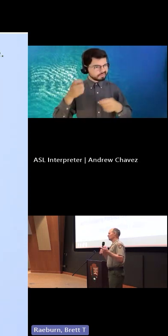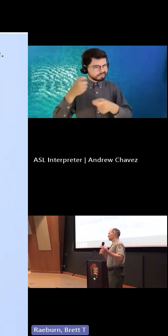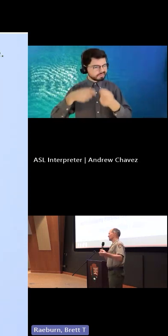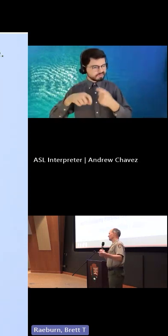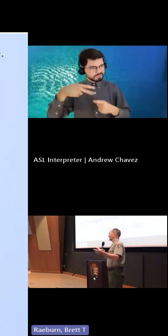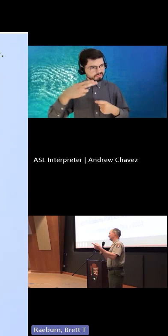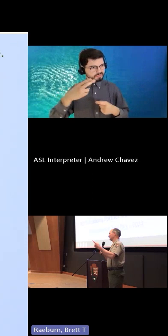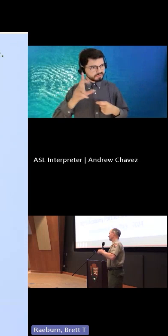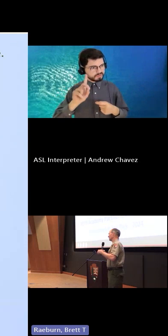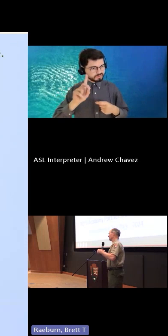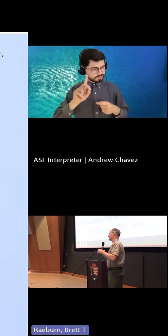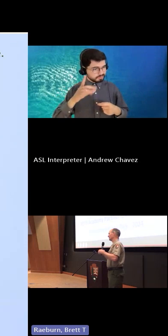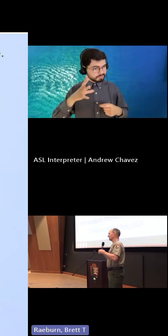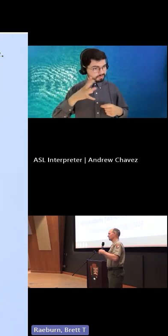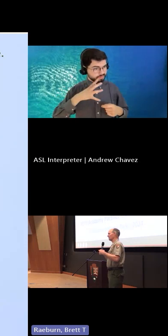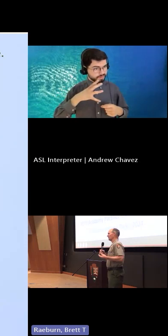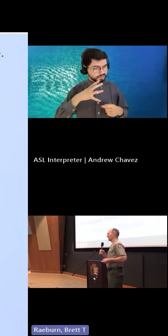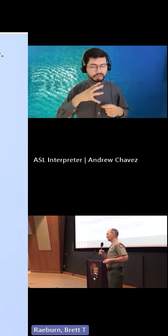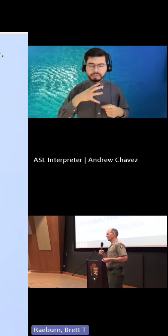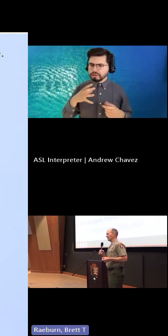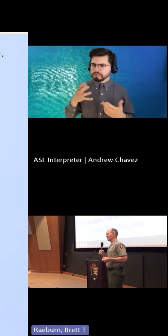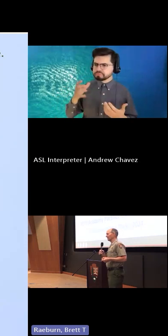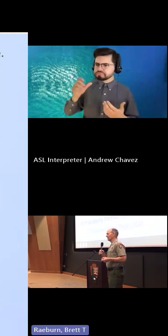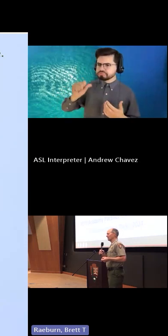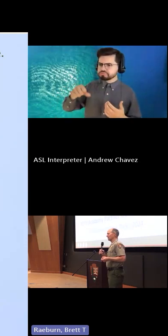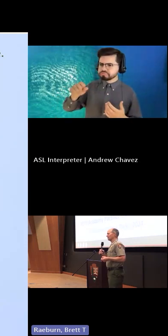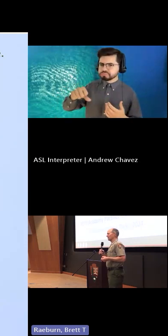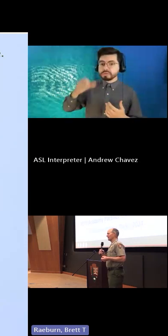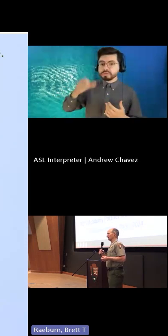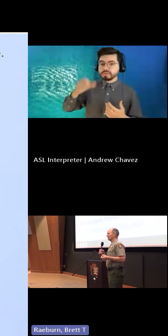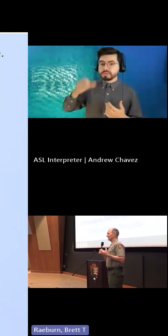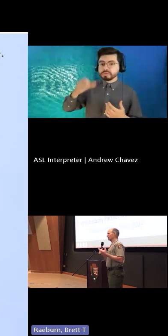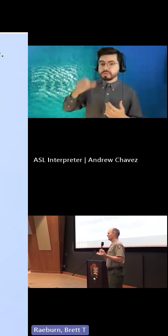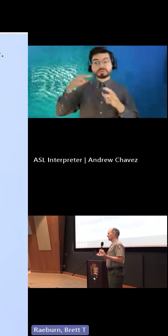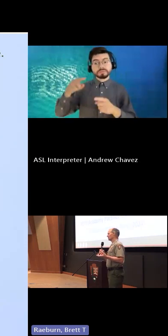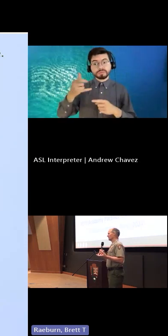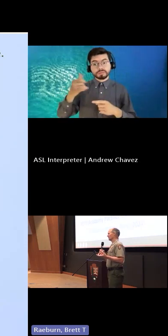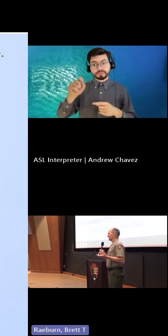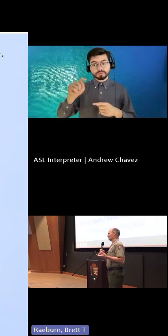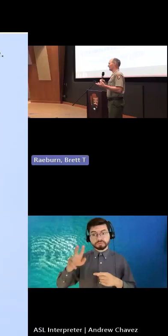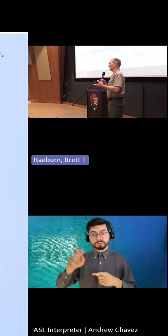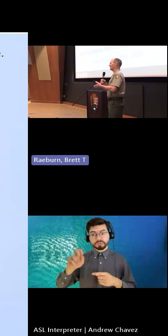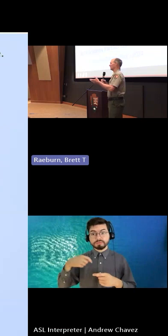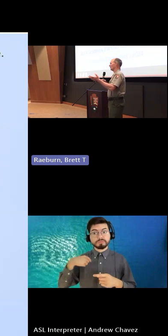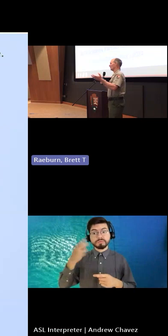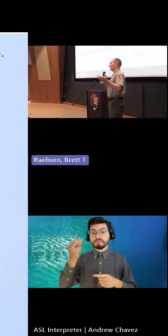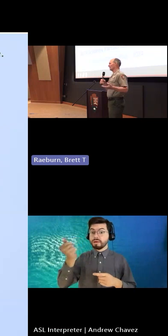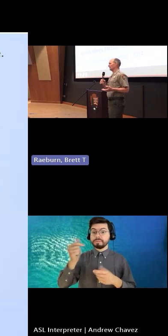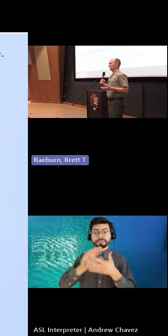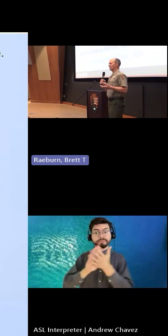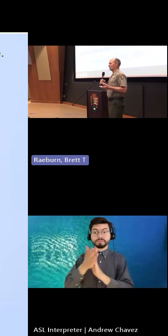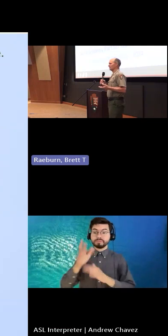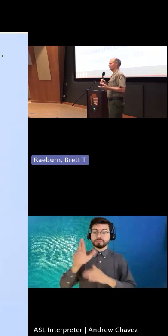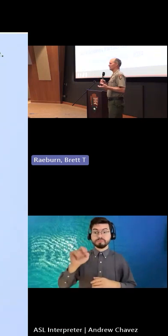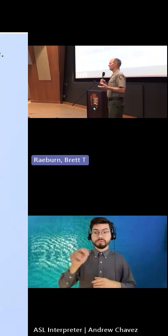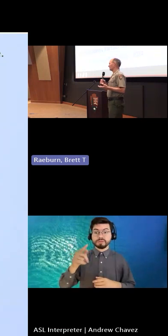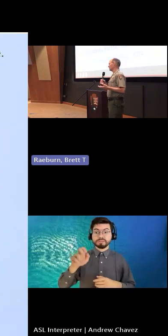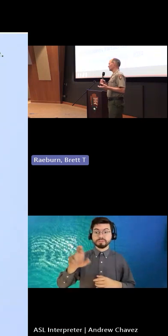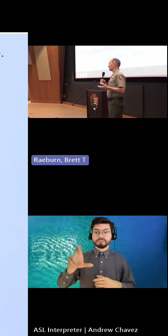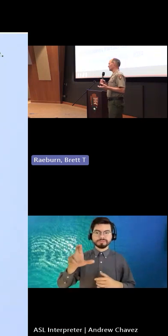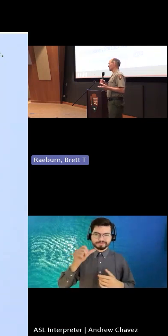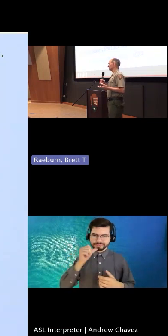couldn't just come back to Yellowstone and be a park ranger right away. But my love of history, I thought, well, if I end up going all around the country to